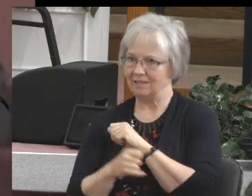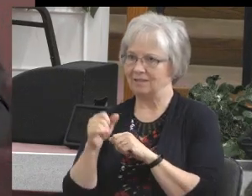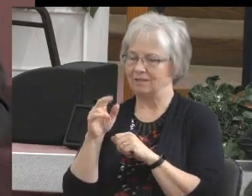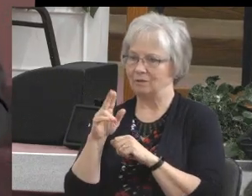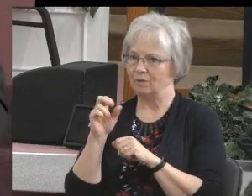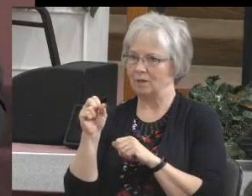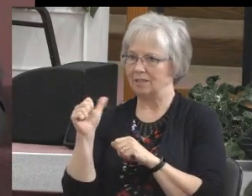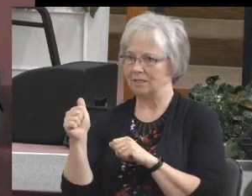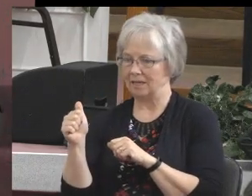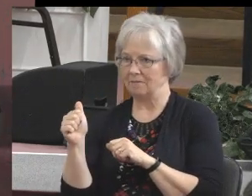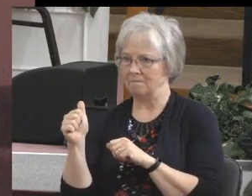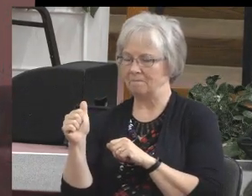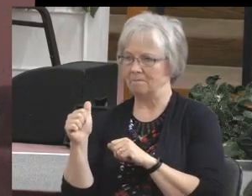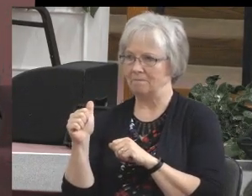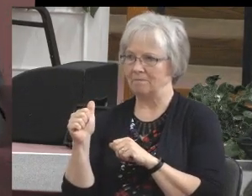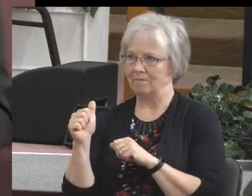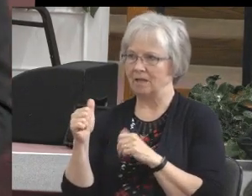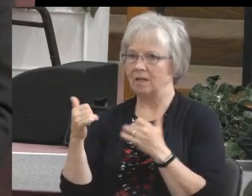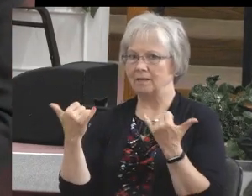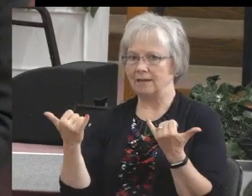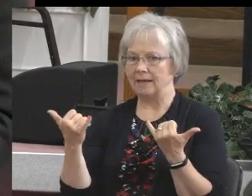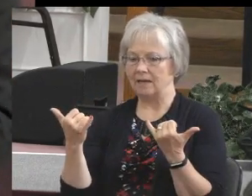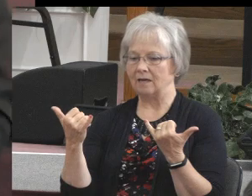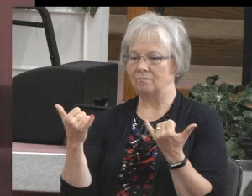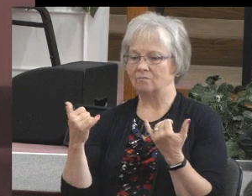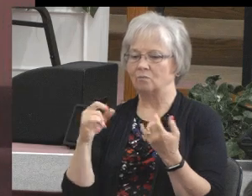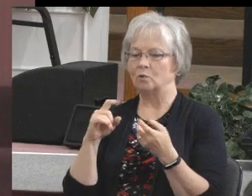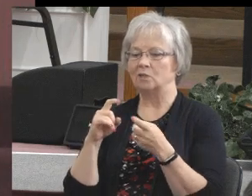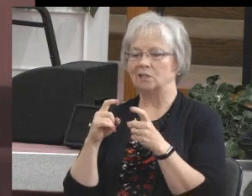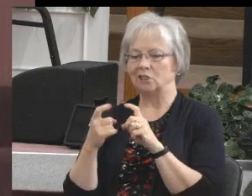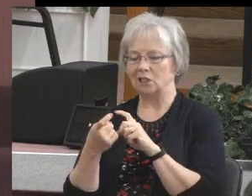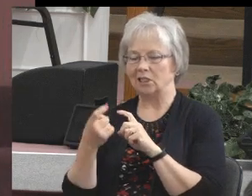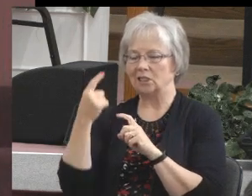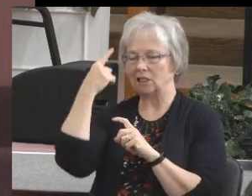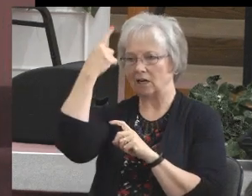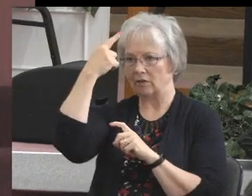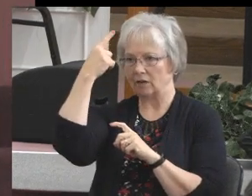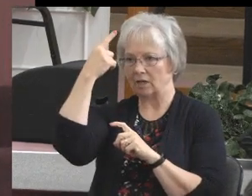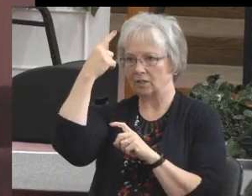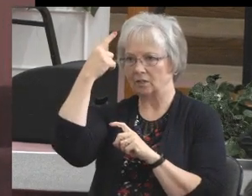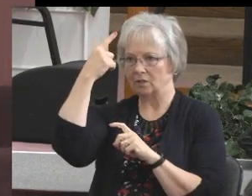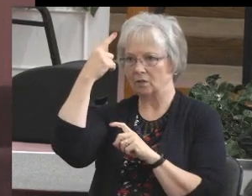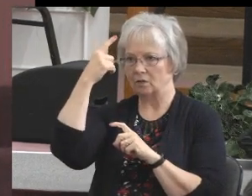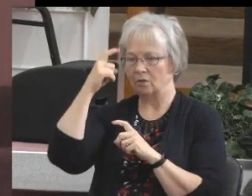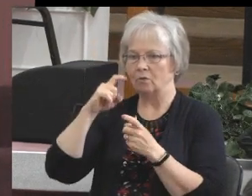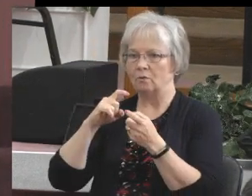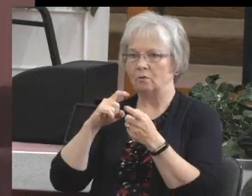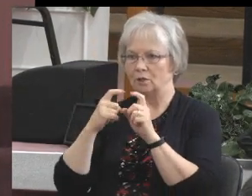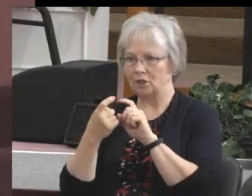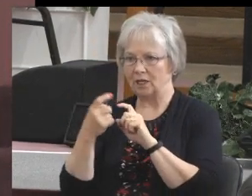But now we've been rethinking that. We've been rewriting history.